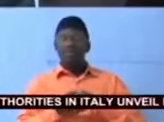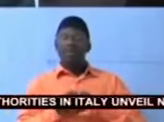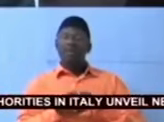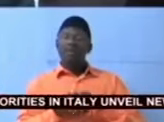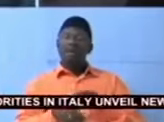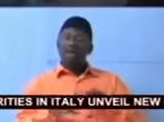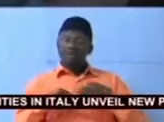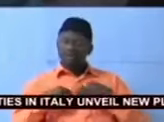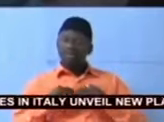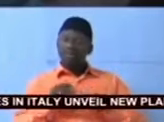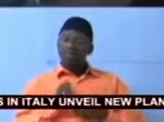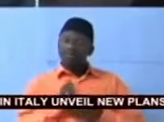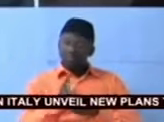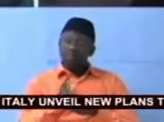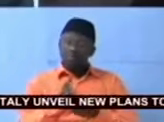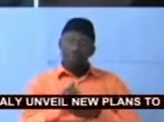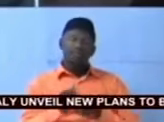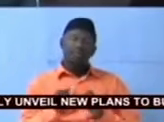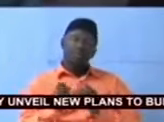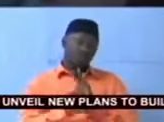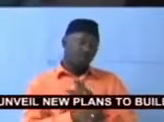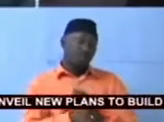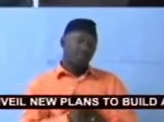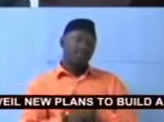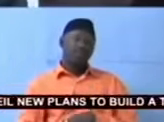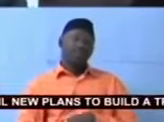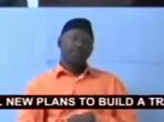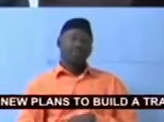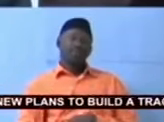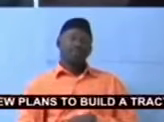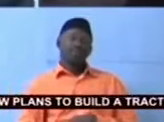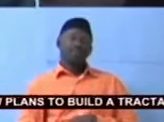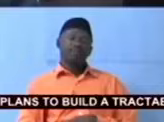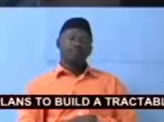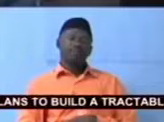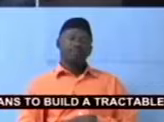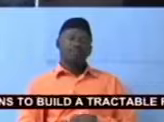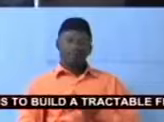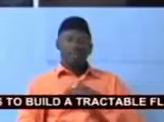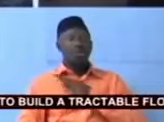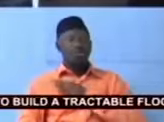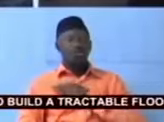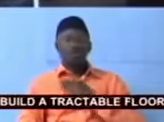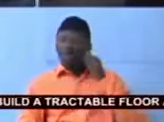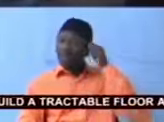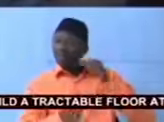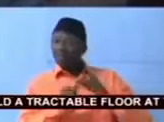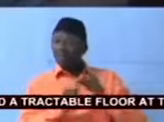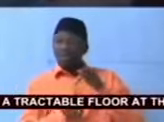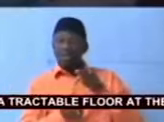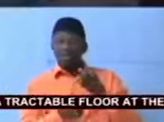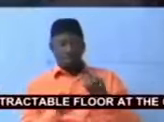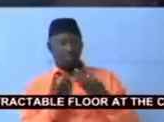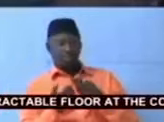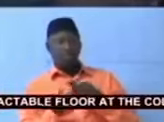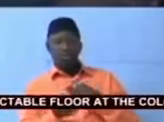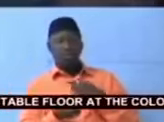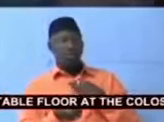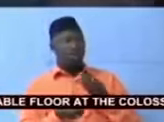recall yes go ahead continue I also recall he told me that he is just merely conveying the message and not really